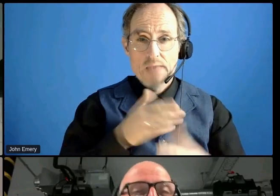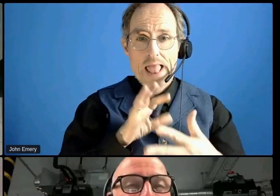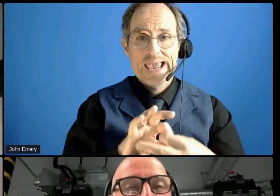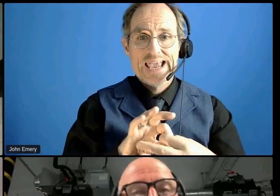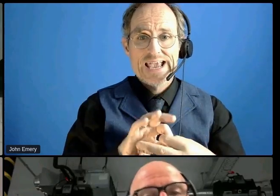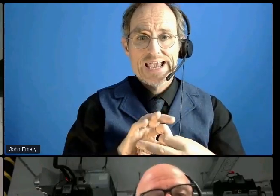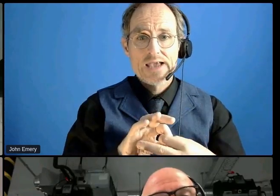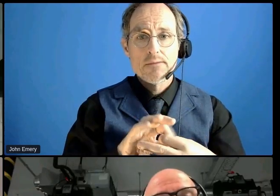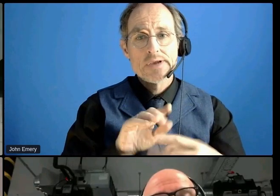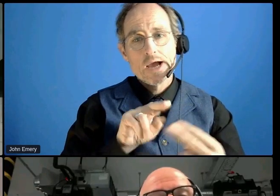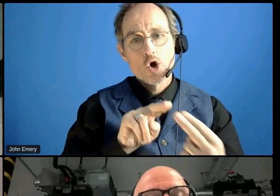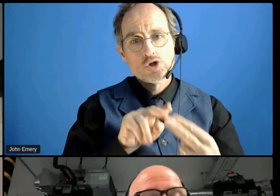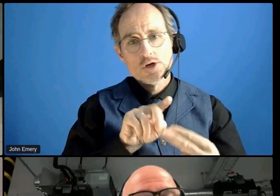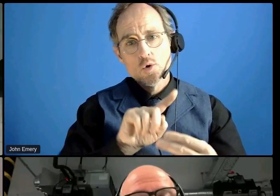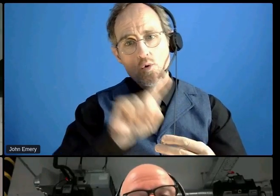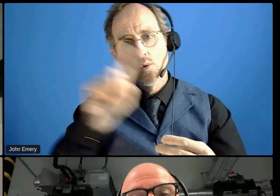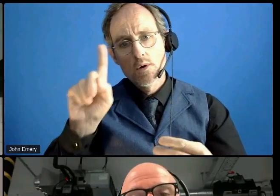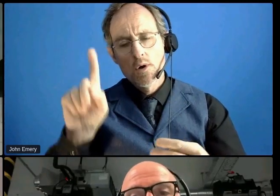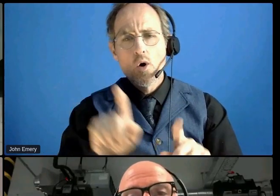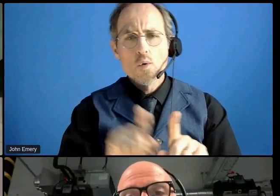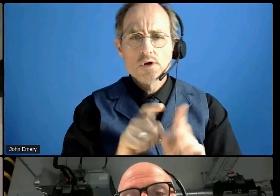Can you hear me, Heather? Yeah.